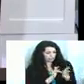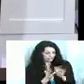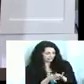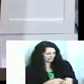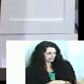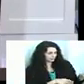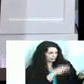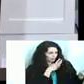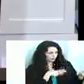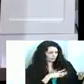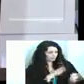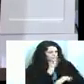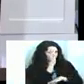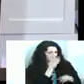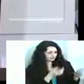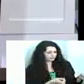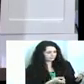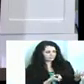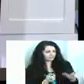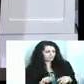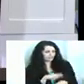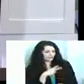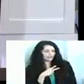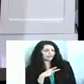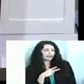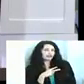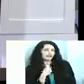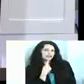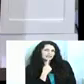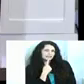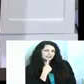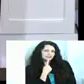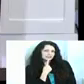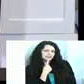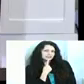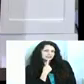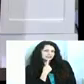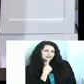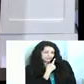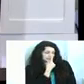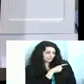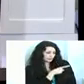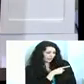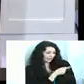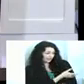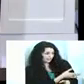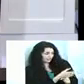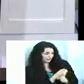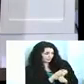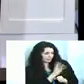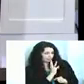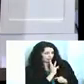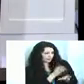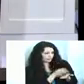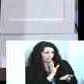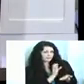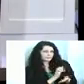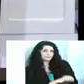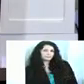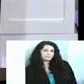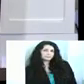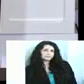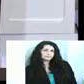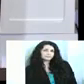noontime. And he turns to the woman and he says, "Would you get me a drink?" And the woman